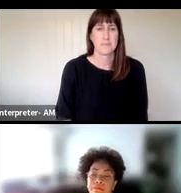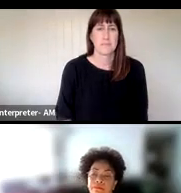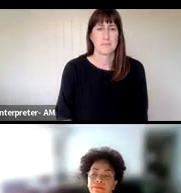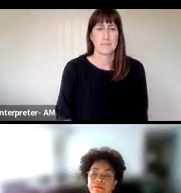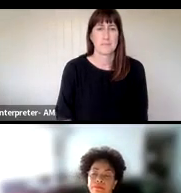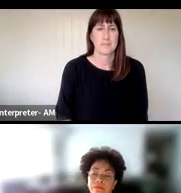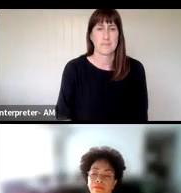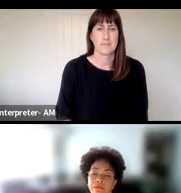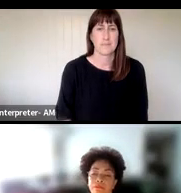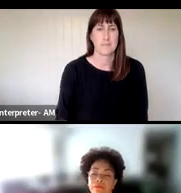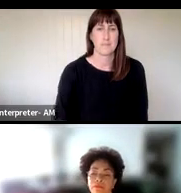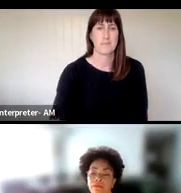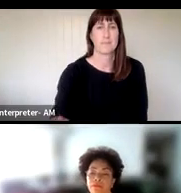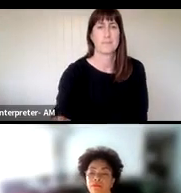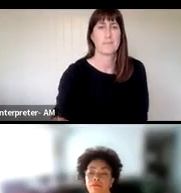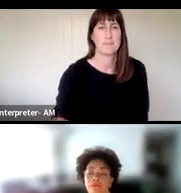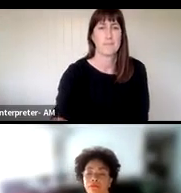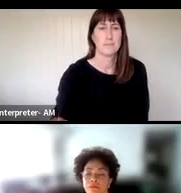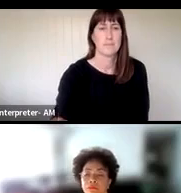The logic escaped me.